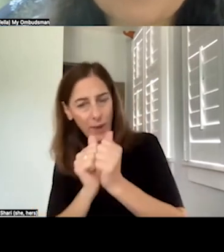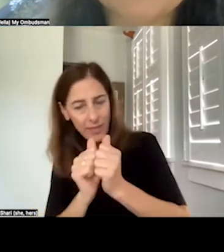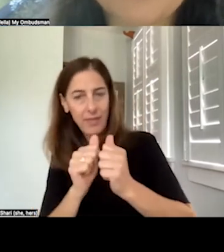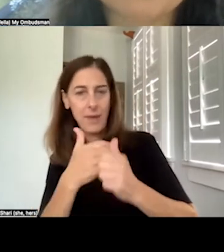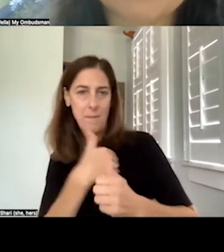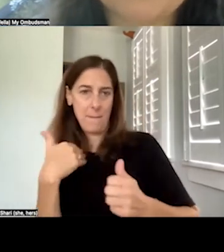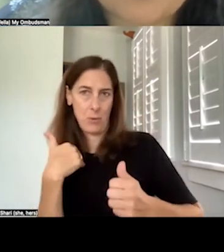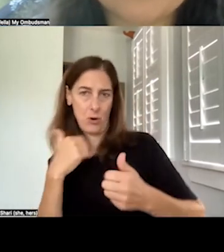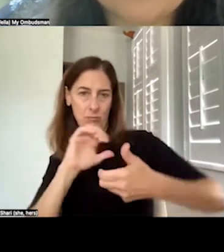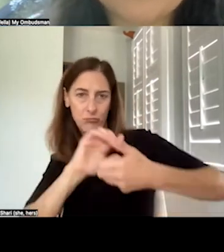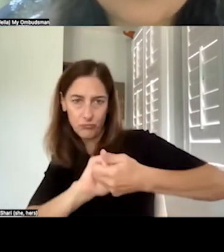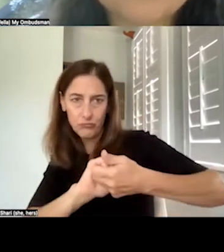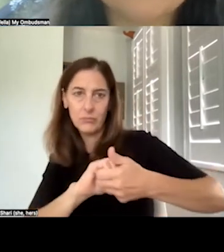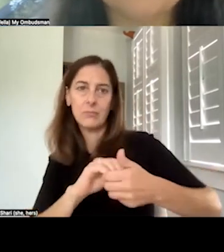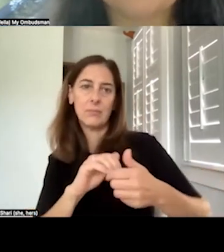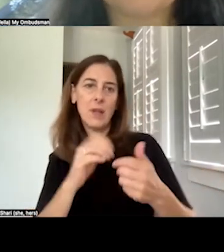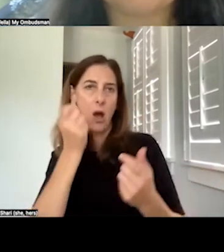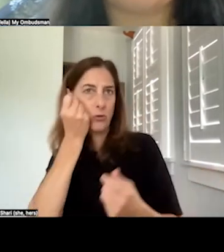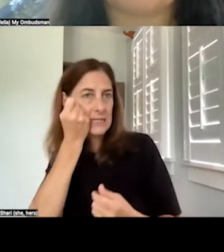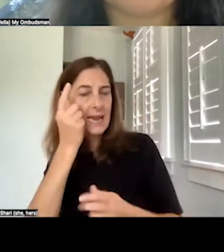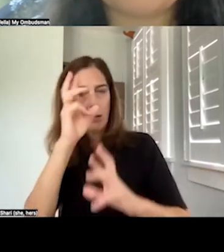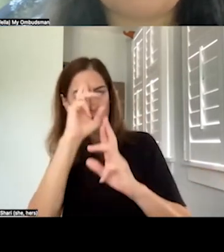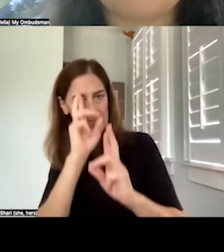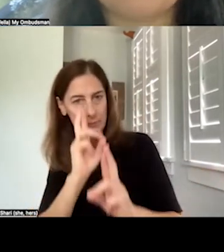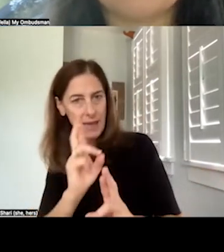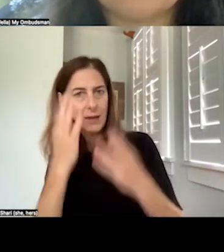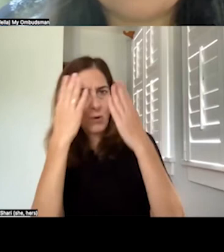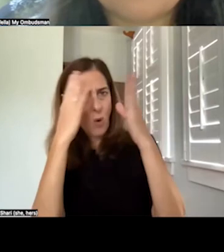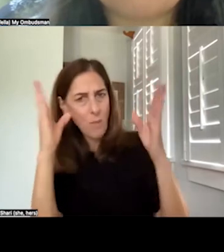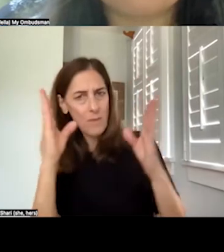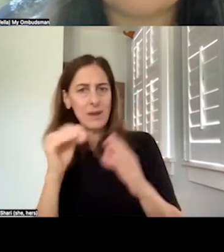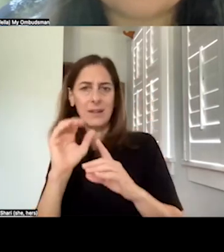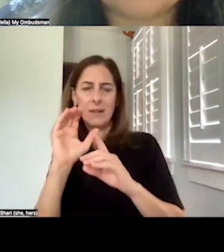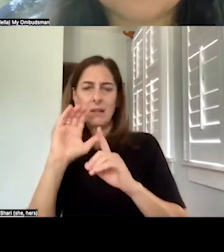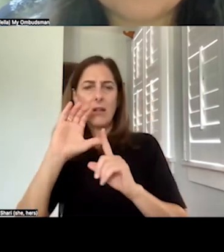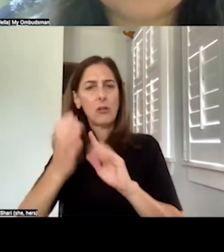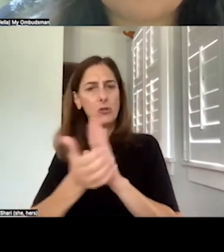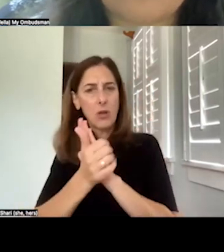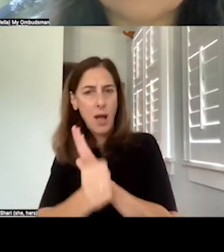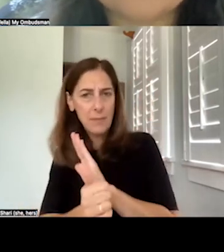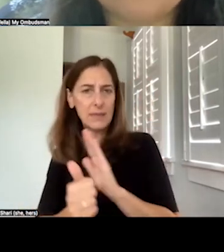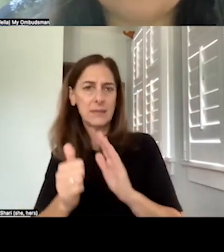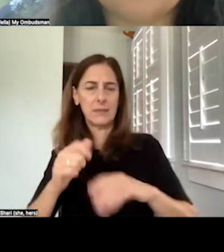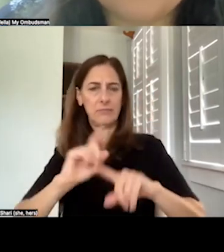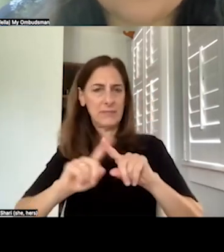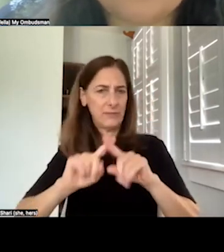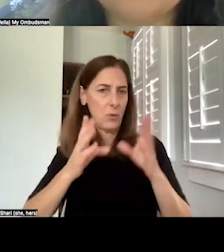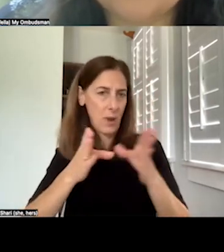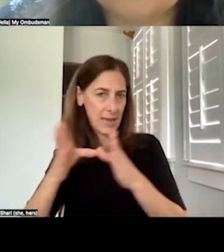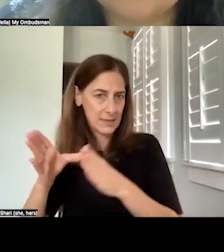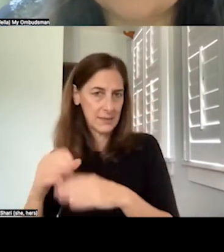that members are experts on what you need. And we work to empower folks with education and support to help you understand